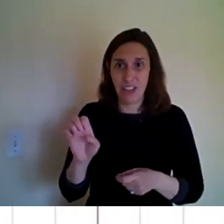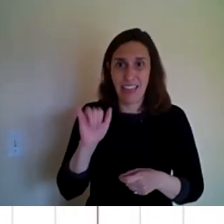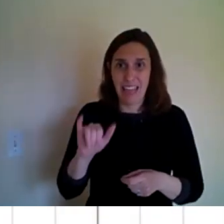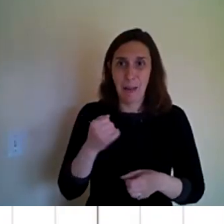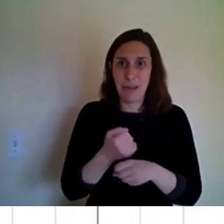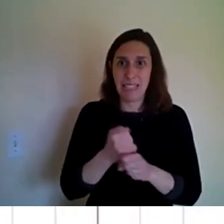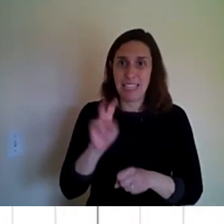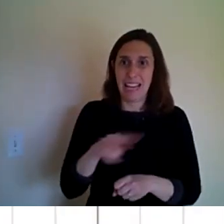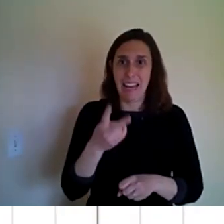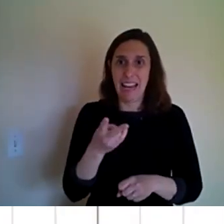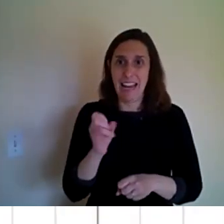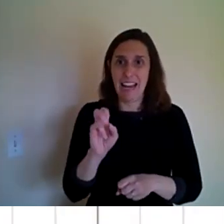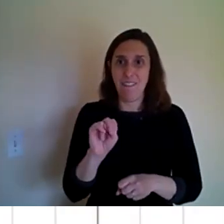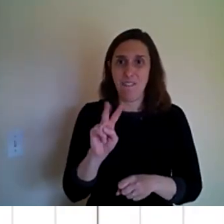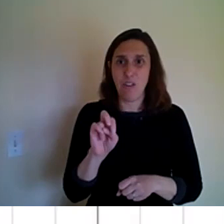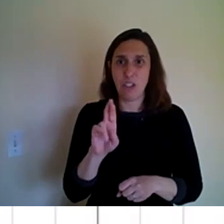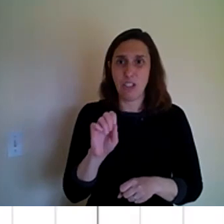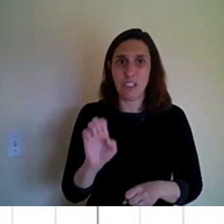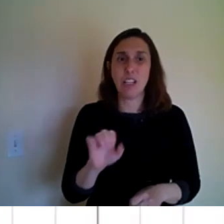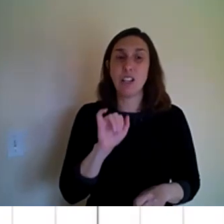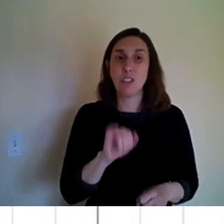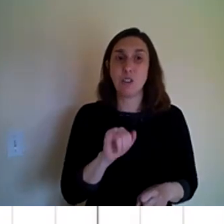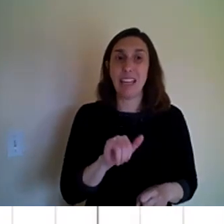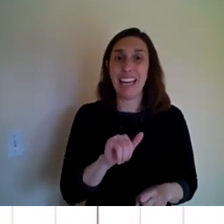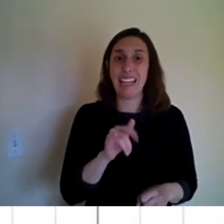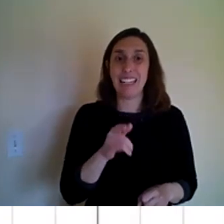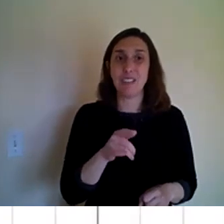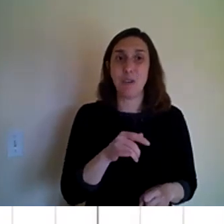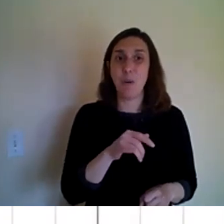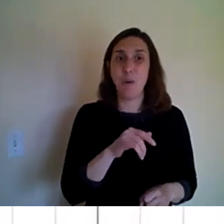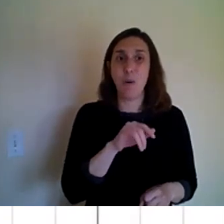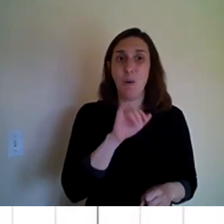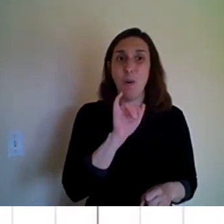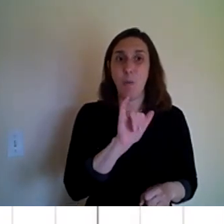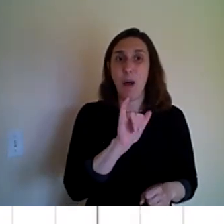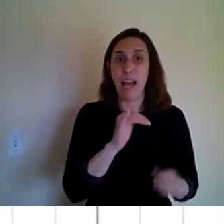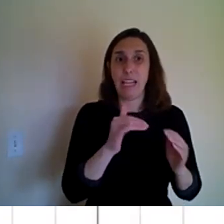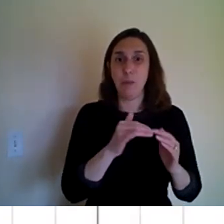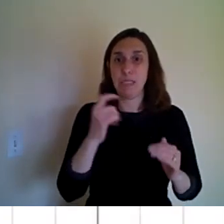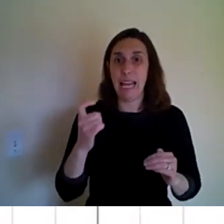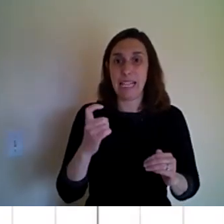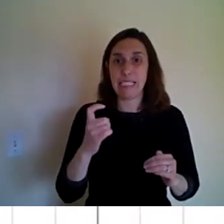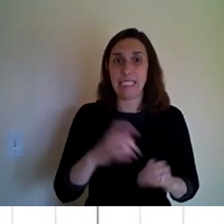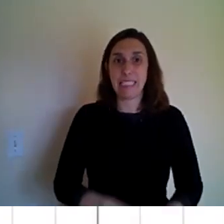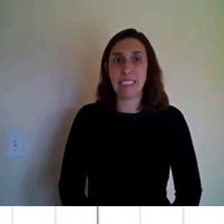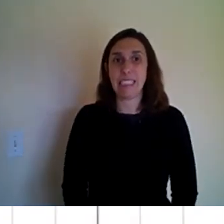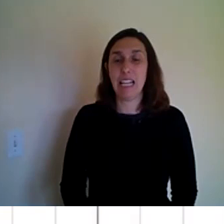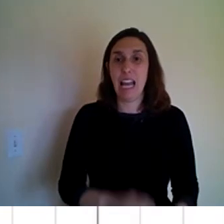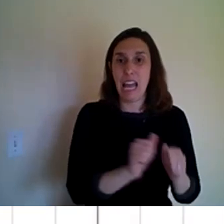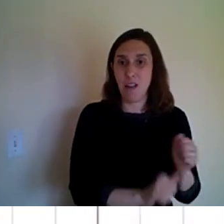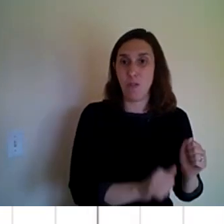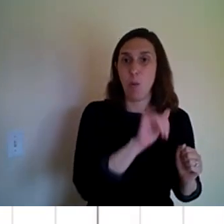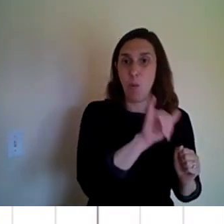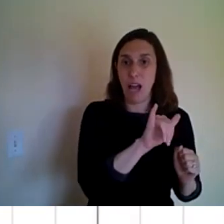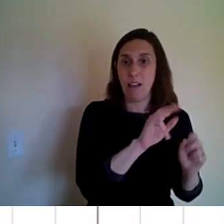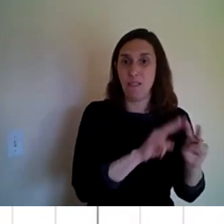This line is y equals x. That's the perfect swap of a domain and range. Every y value swaps with